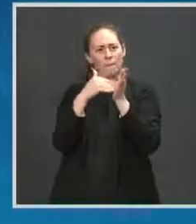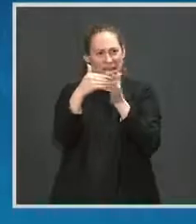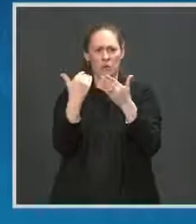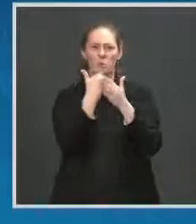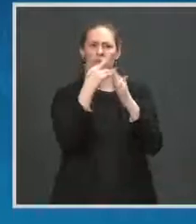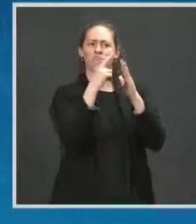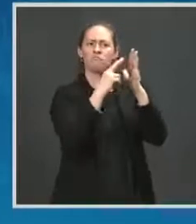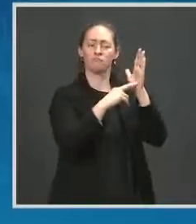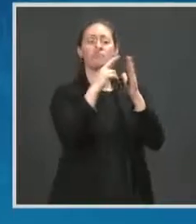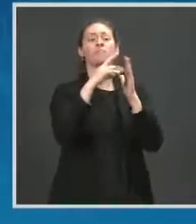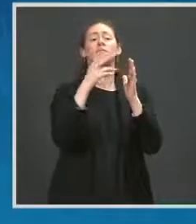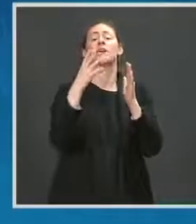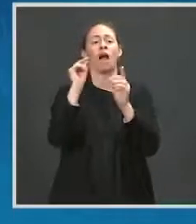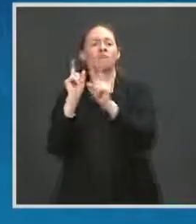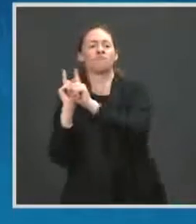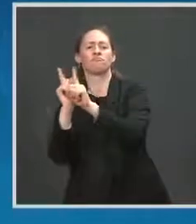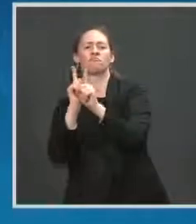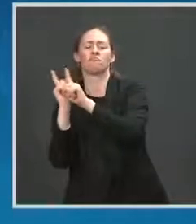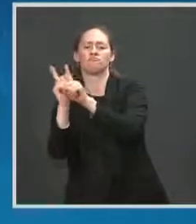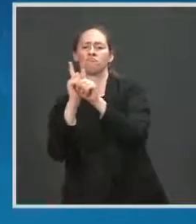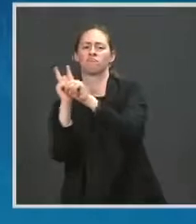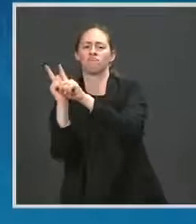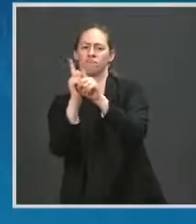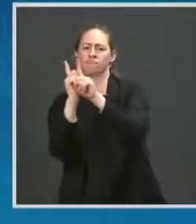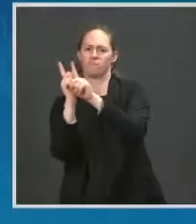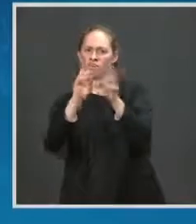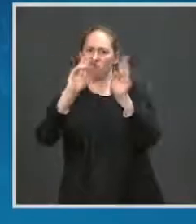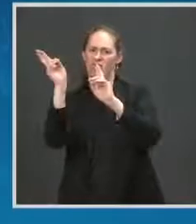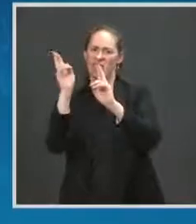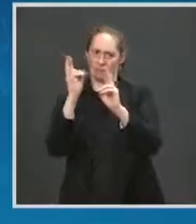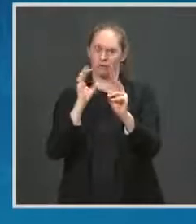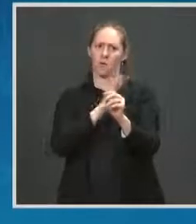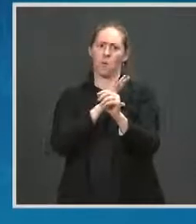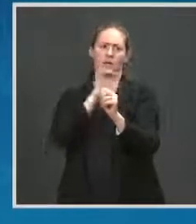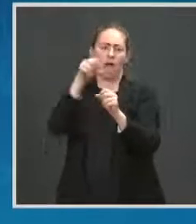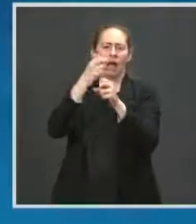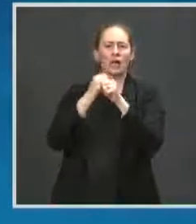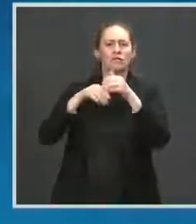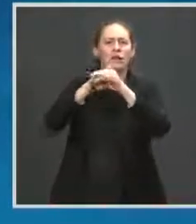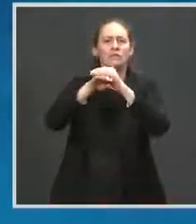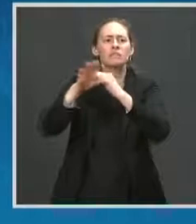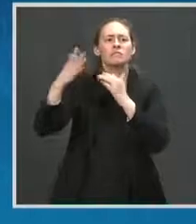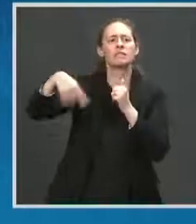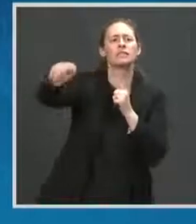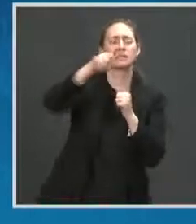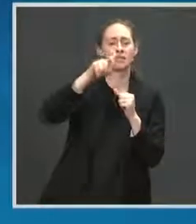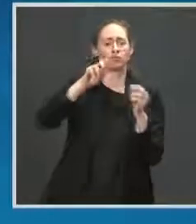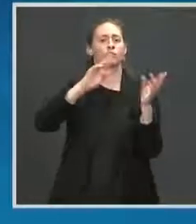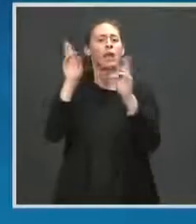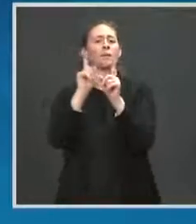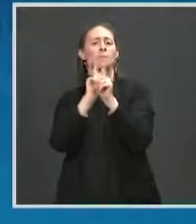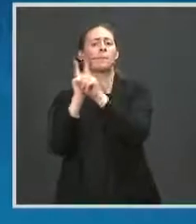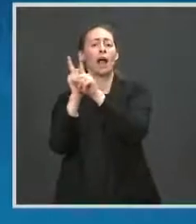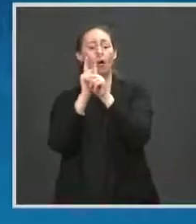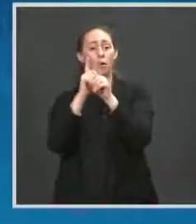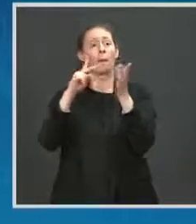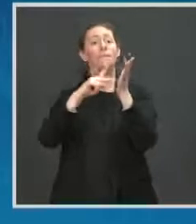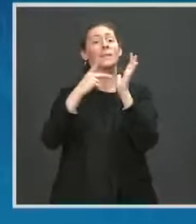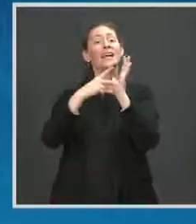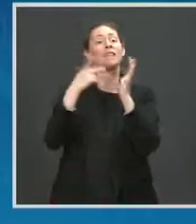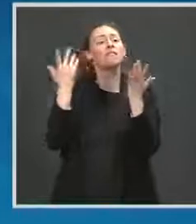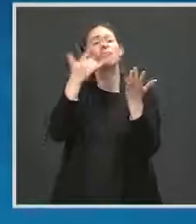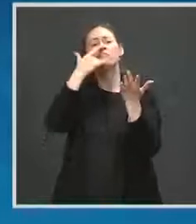apprenticeship slots. And we're going to make sure that these opportunities are equally available to